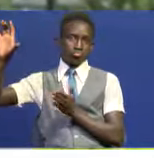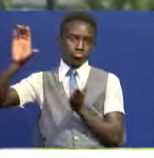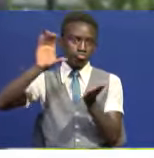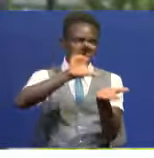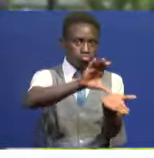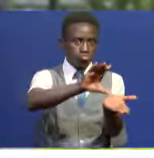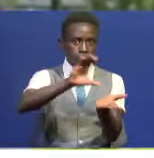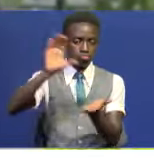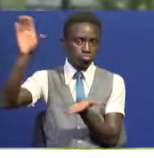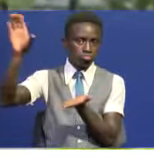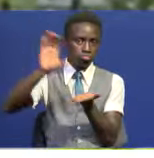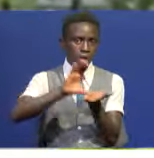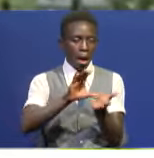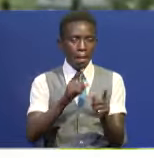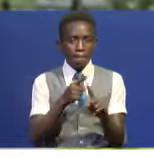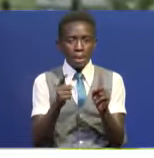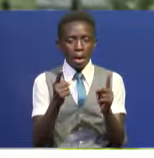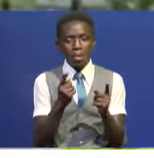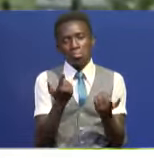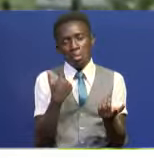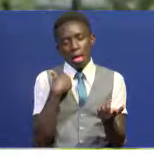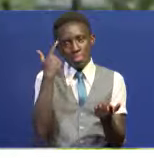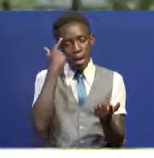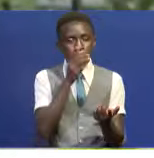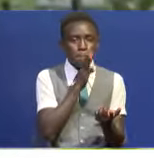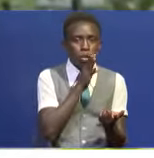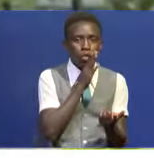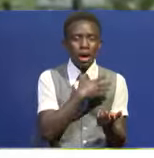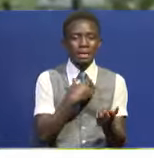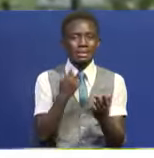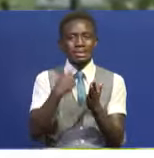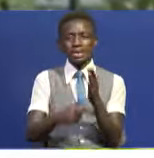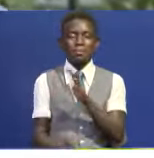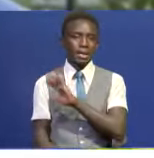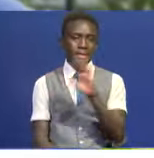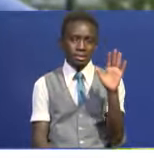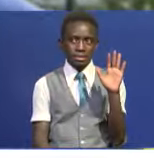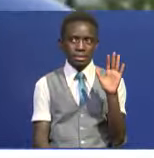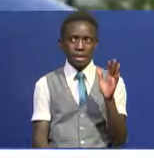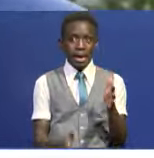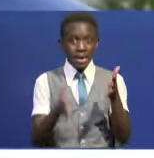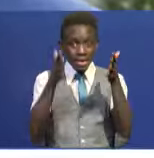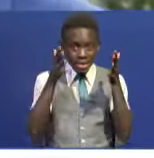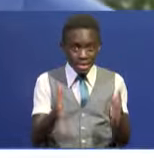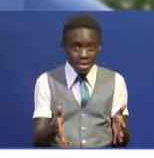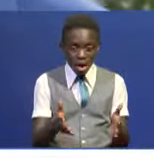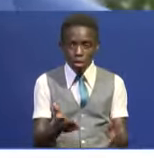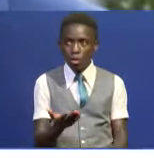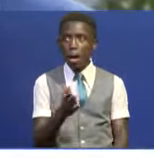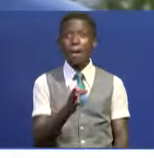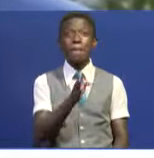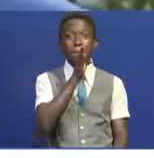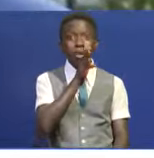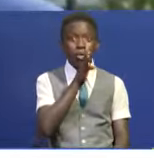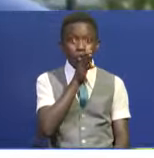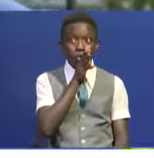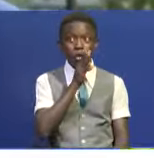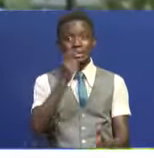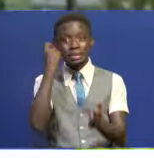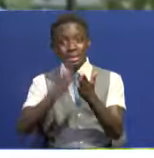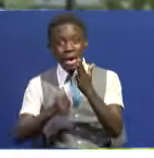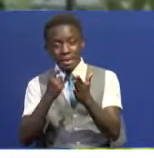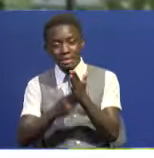either borrowing or taxing. But now where we have reached, we have gone overboard in terms of borrowing and in terms of